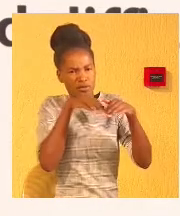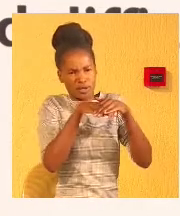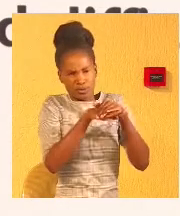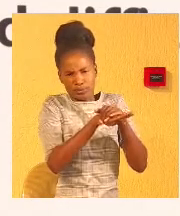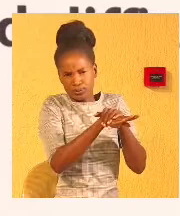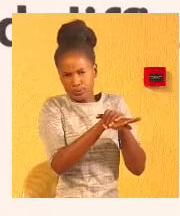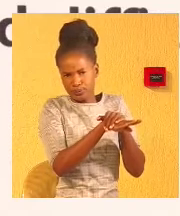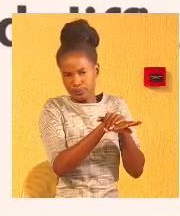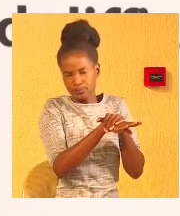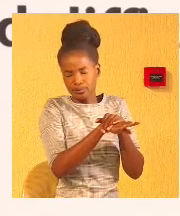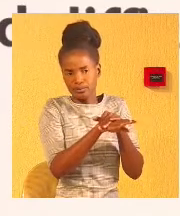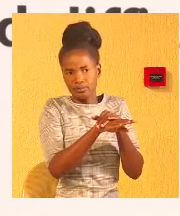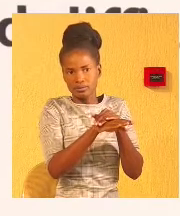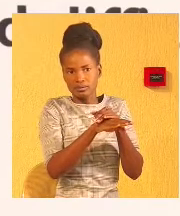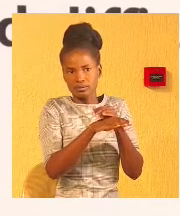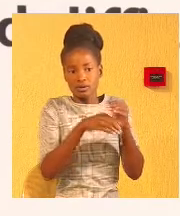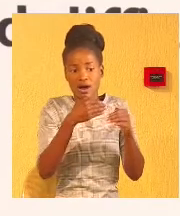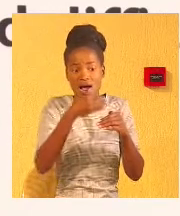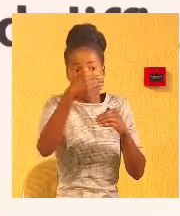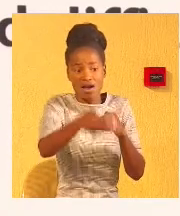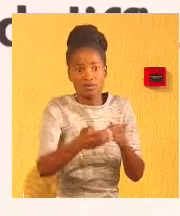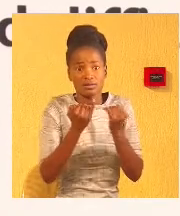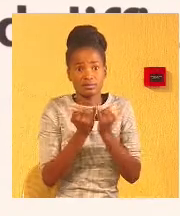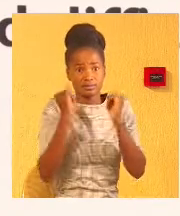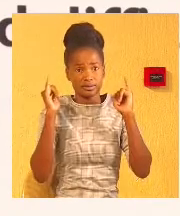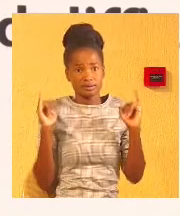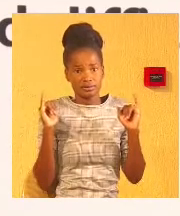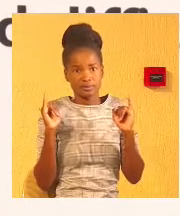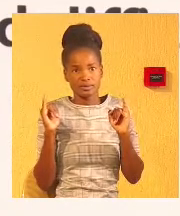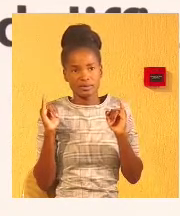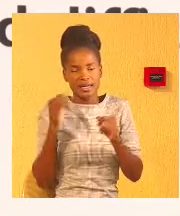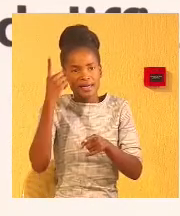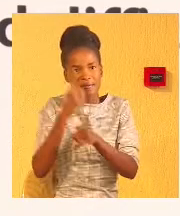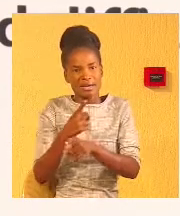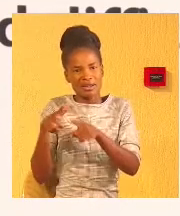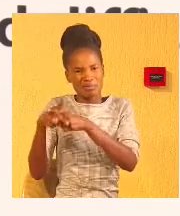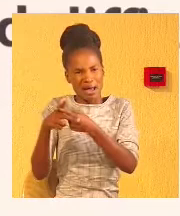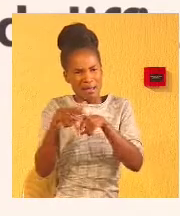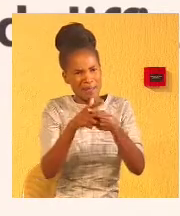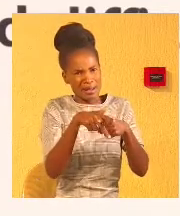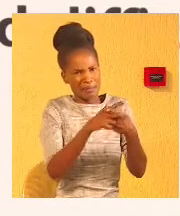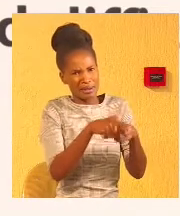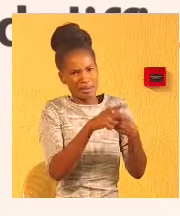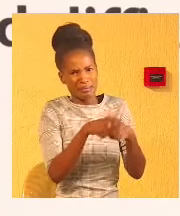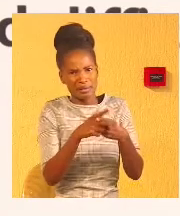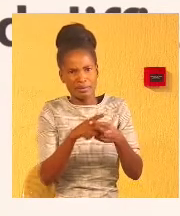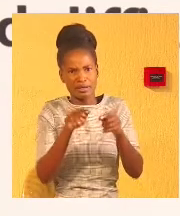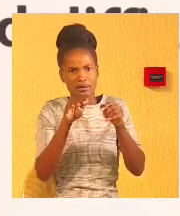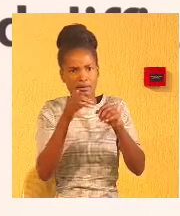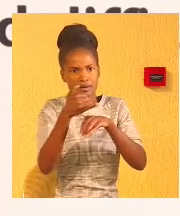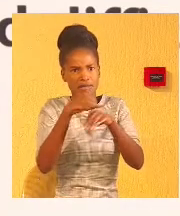But after independence, we built up silos in Katima